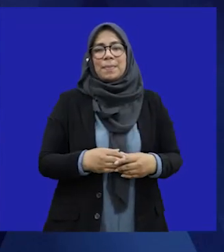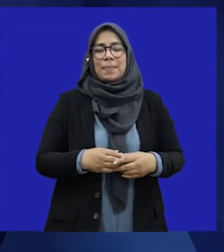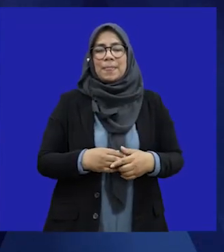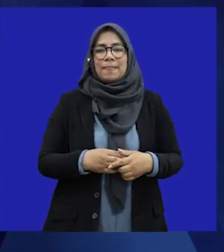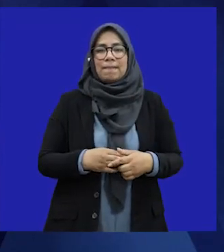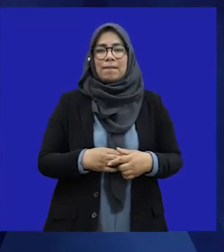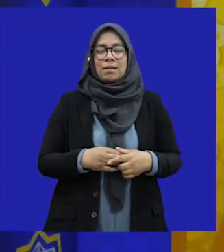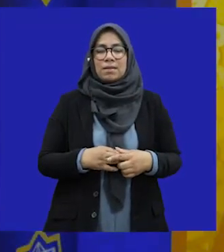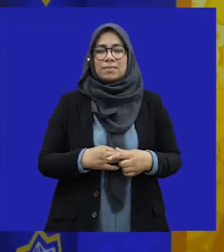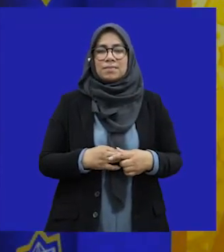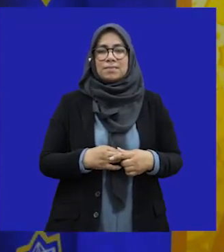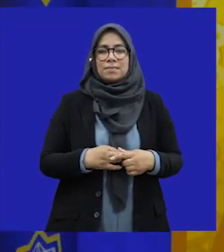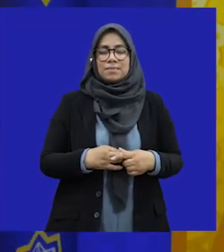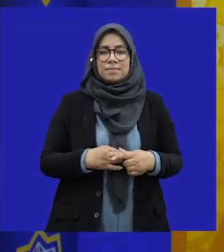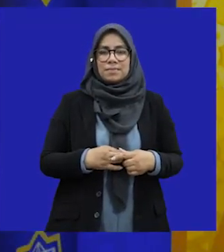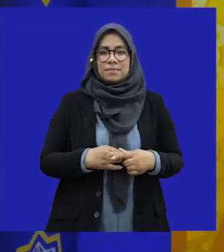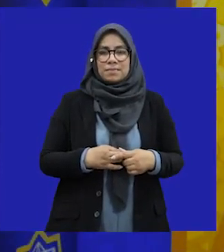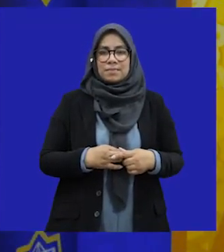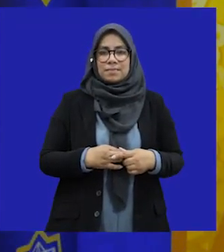And also due to the fact that we,